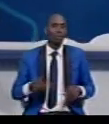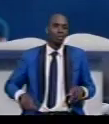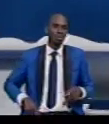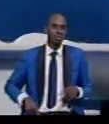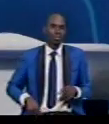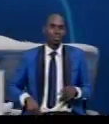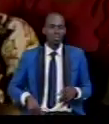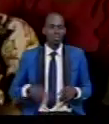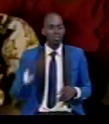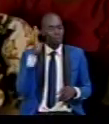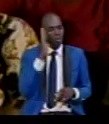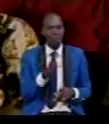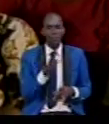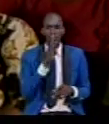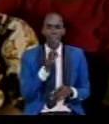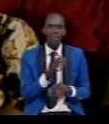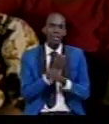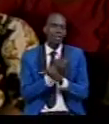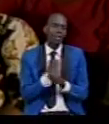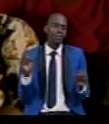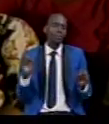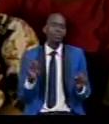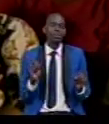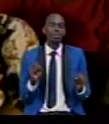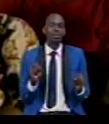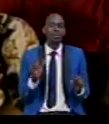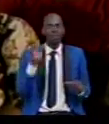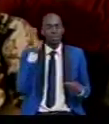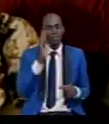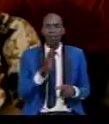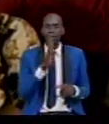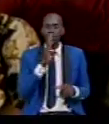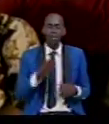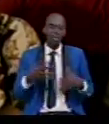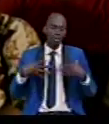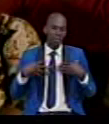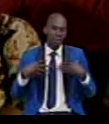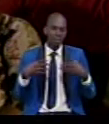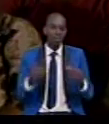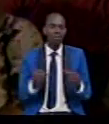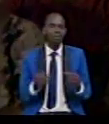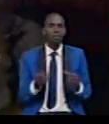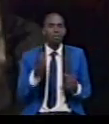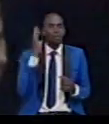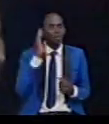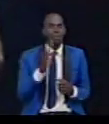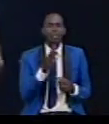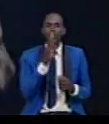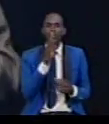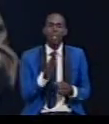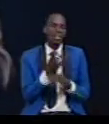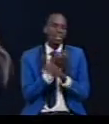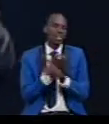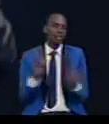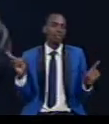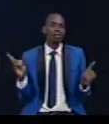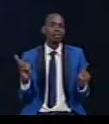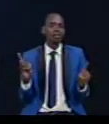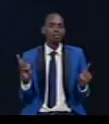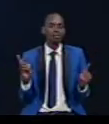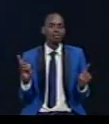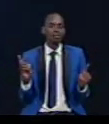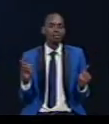will be saved, will be healed, will be delivered, will